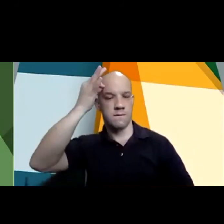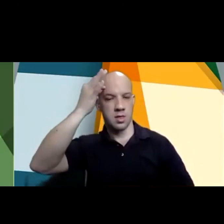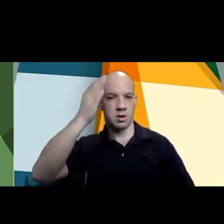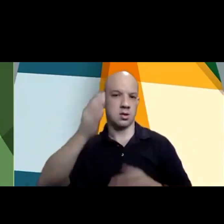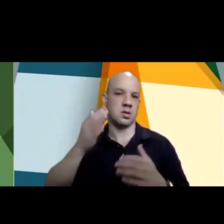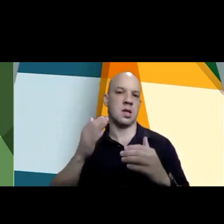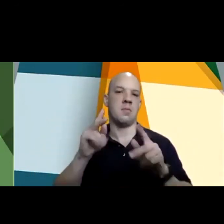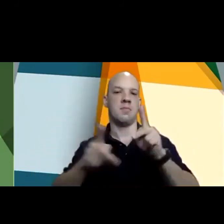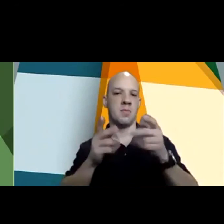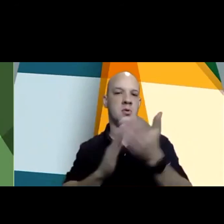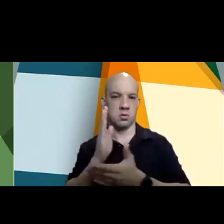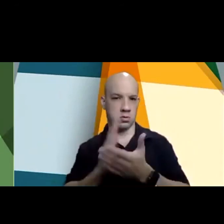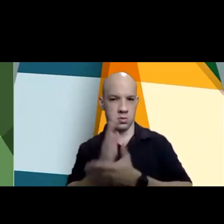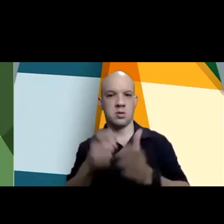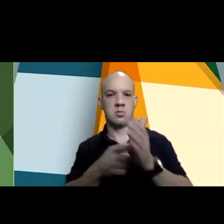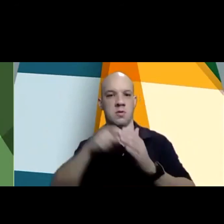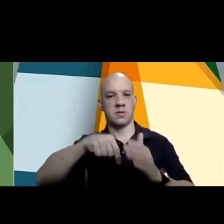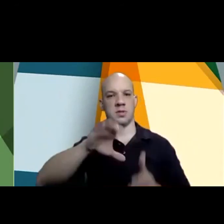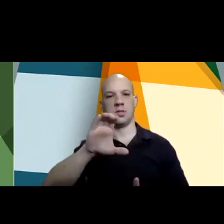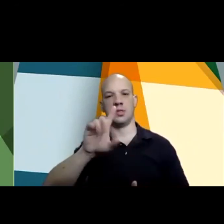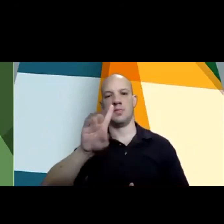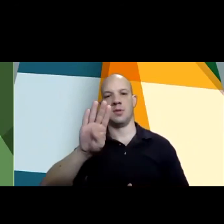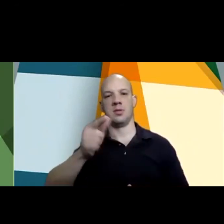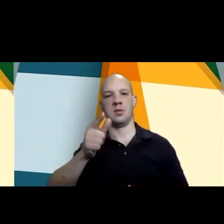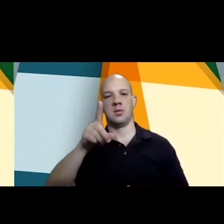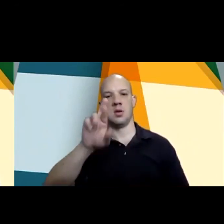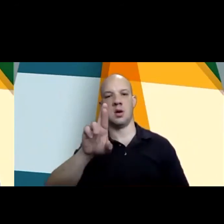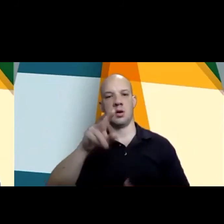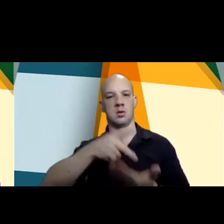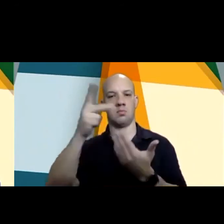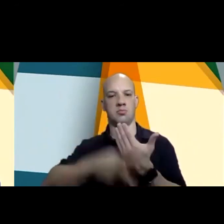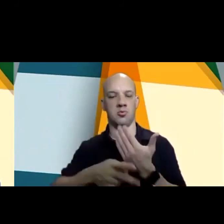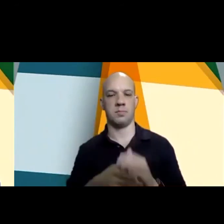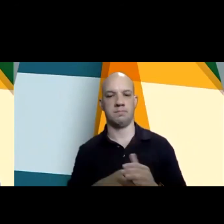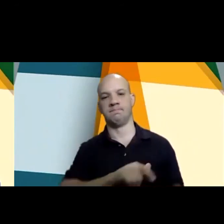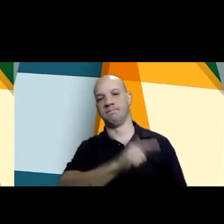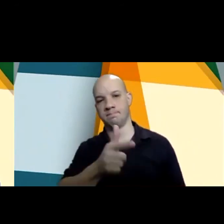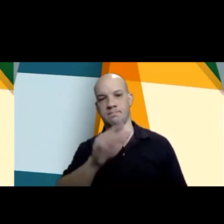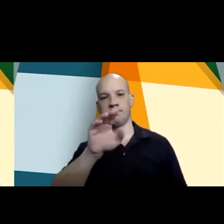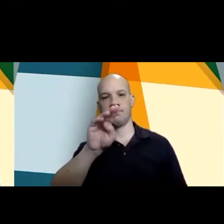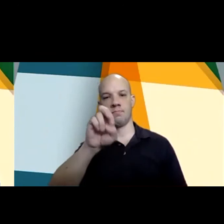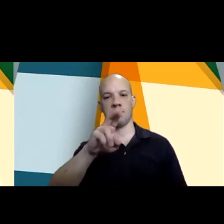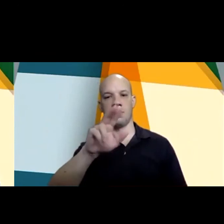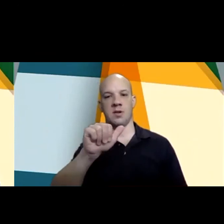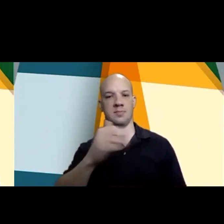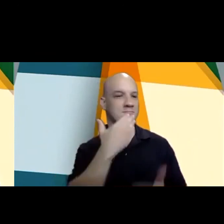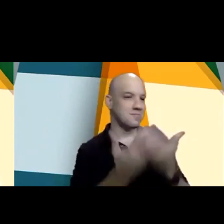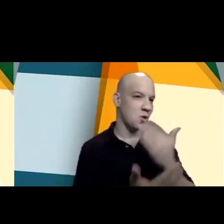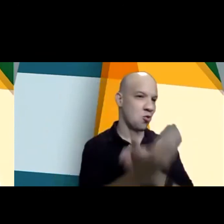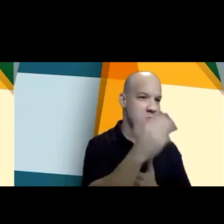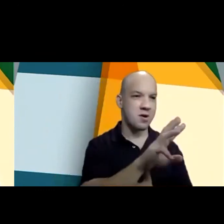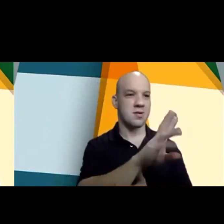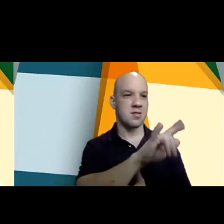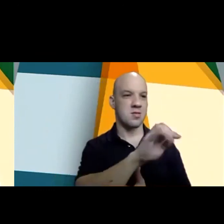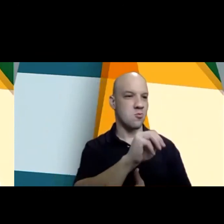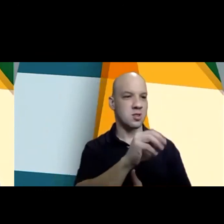rights requirements for this CDBG-DR program. Maria. Good morning, William and everyone.